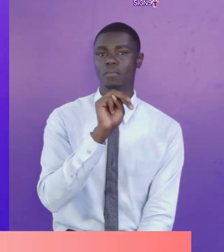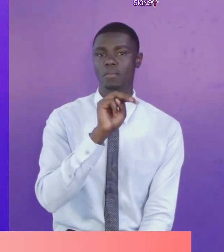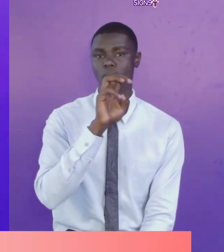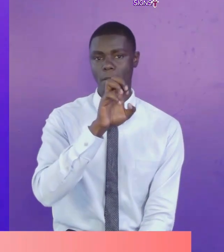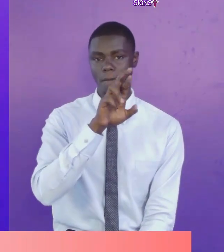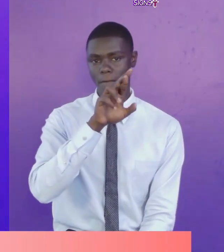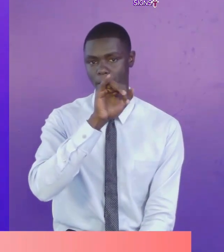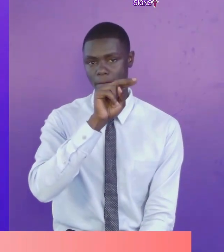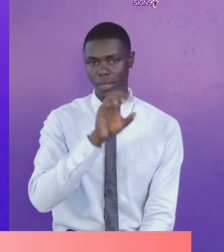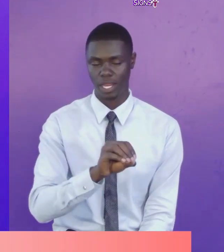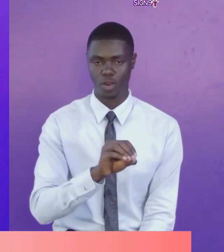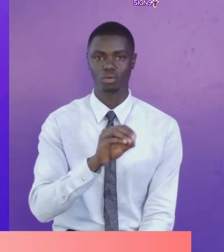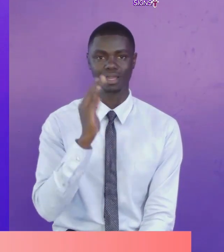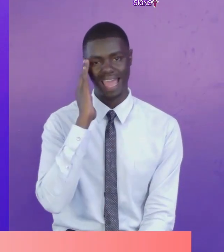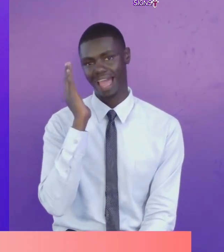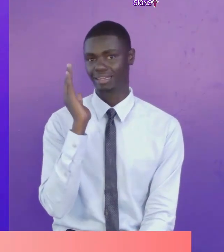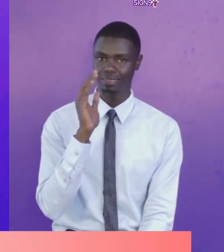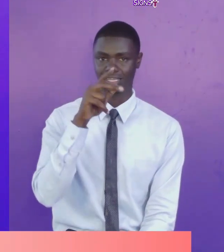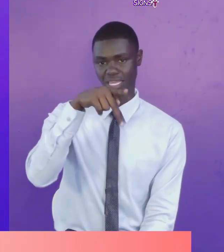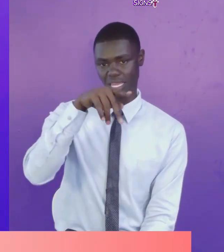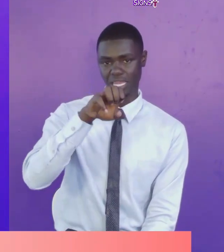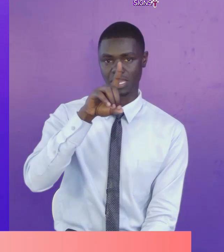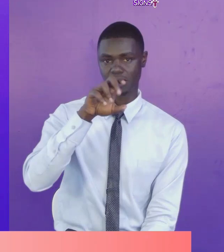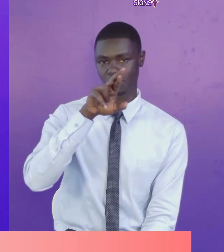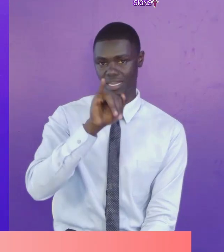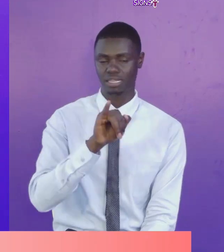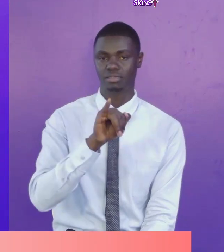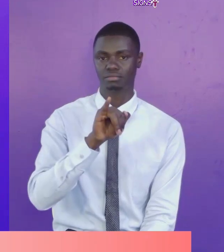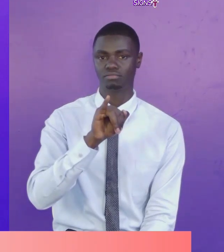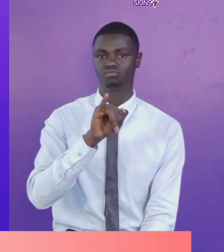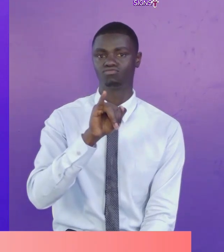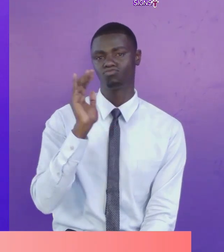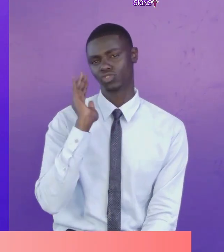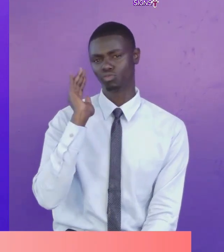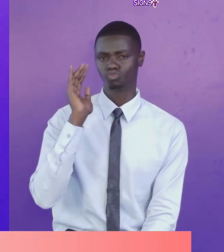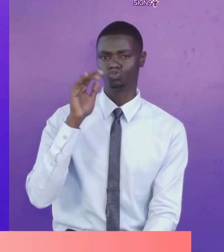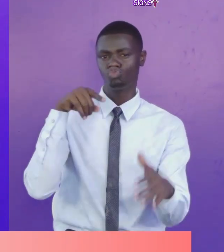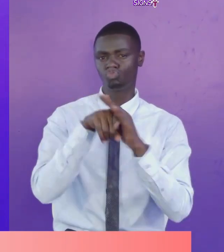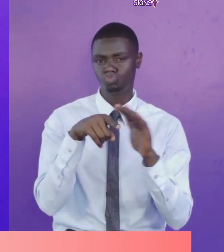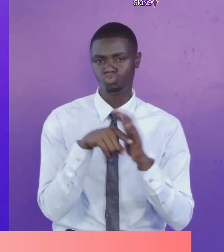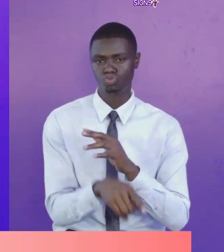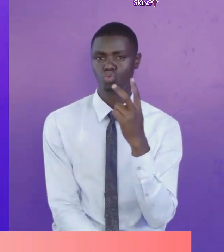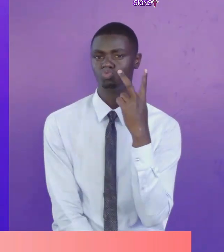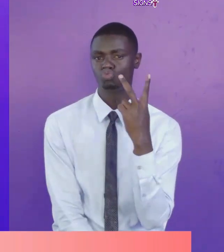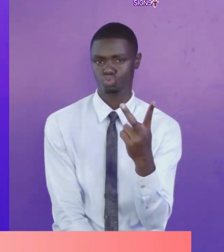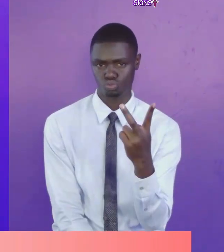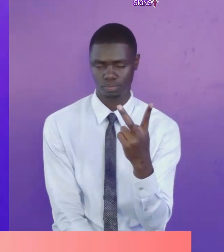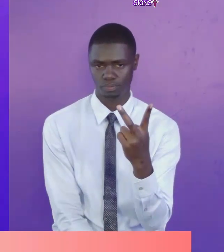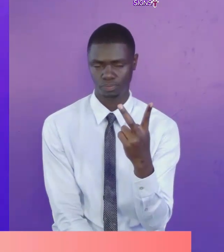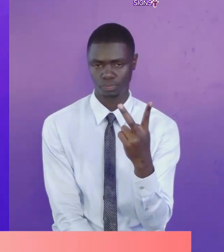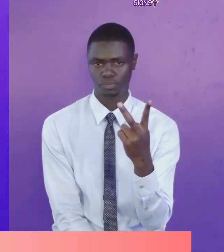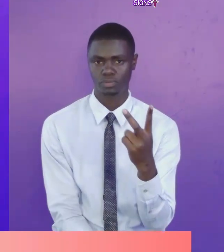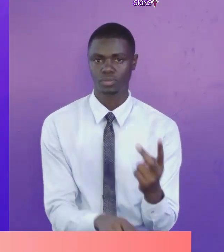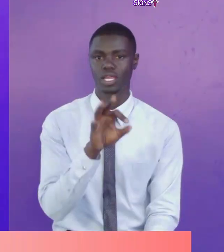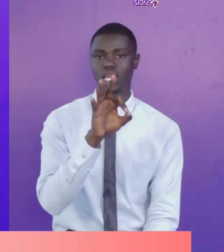hat-trick. Then Pedri, he scored 2 goals. And